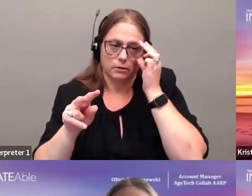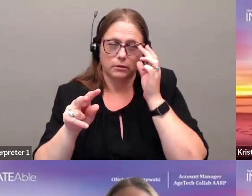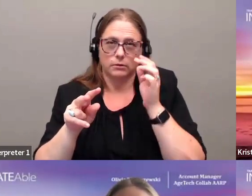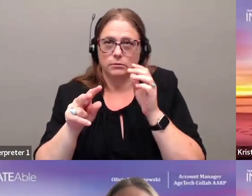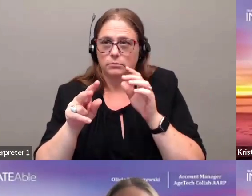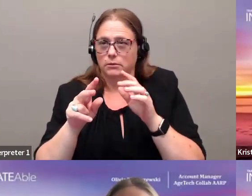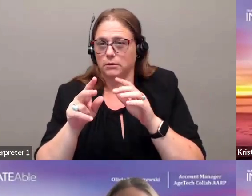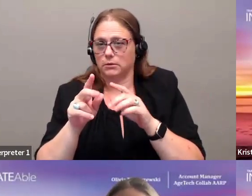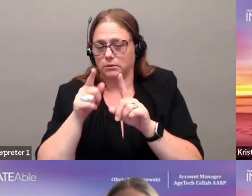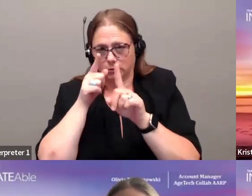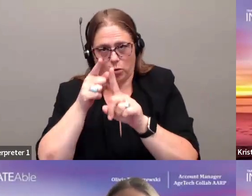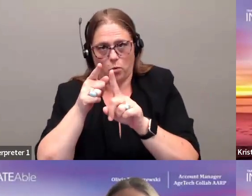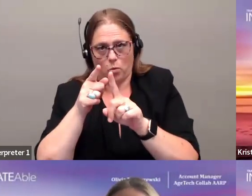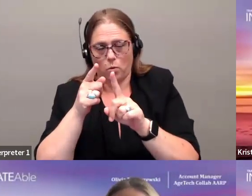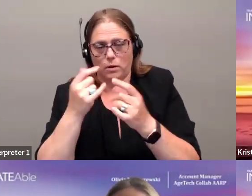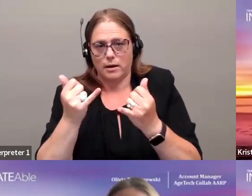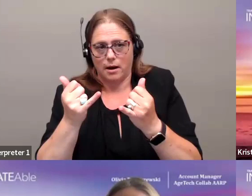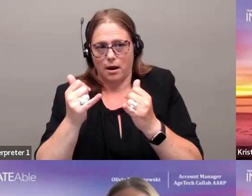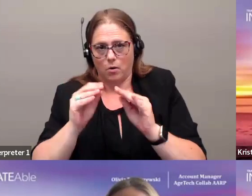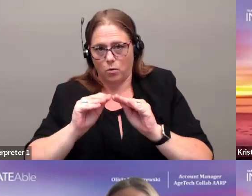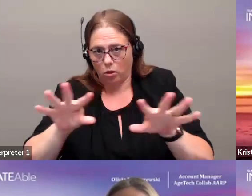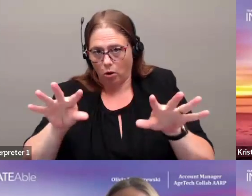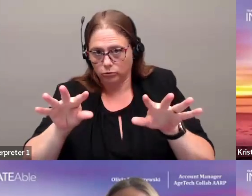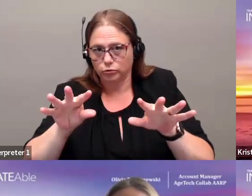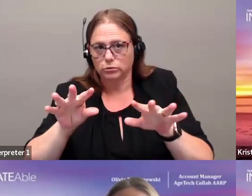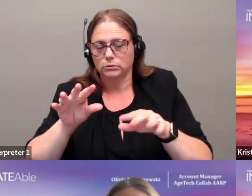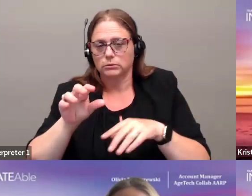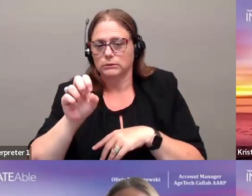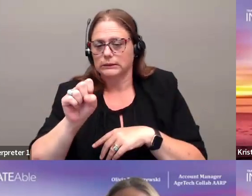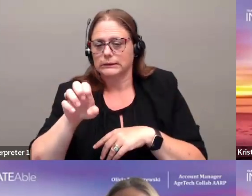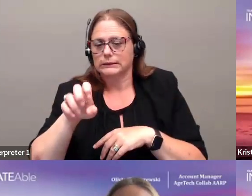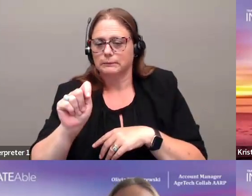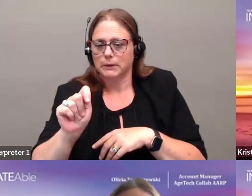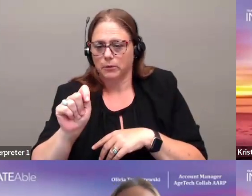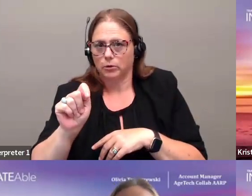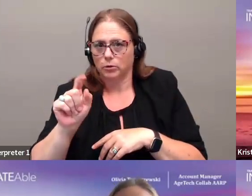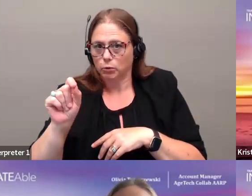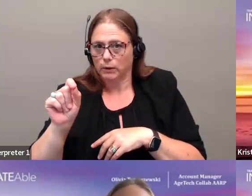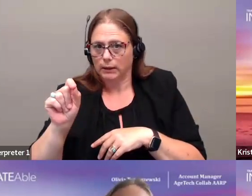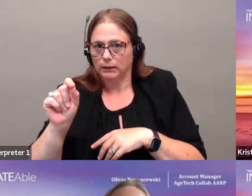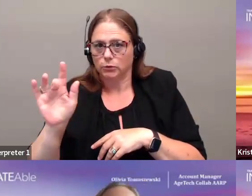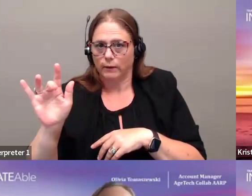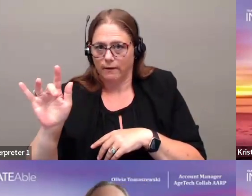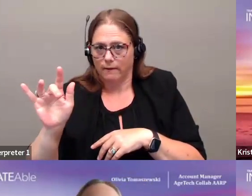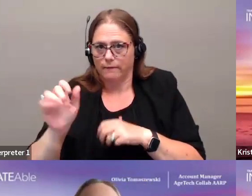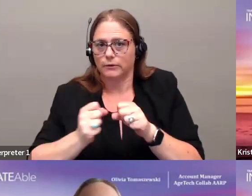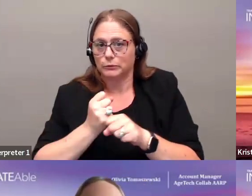date pegged at this stage at September of 2025.